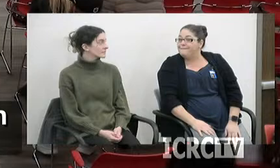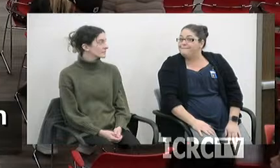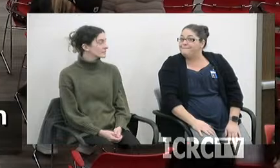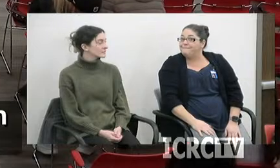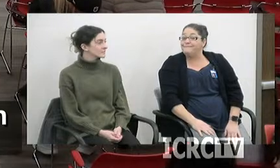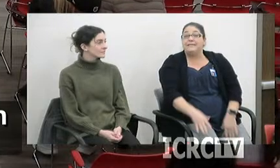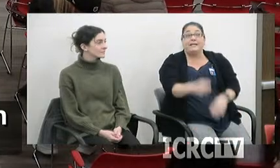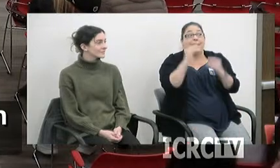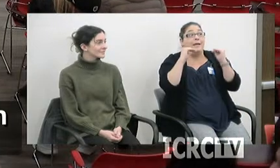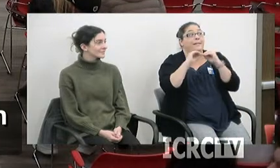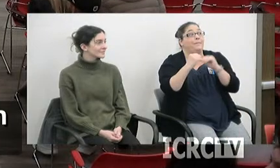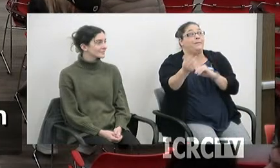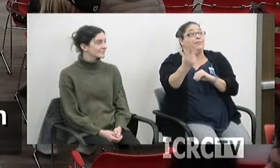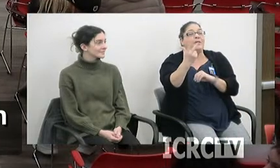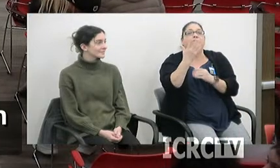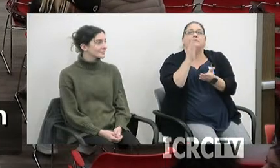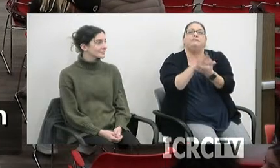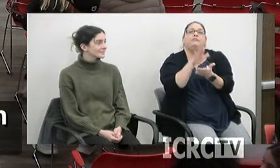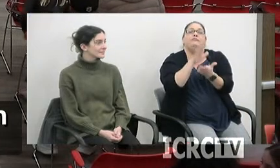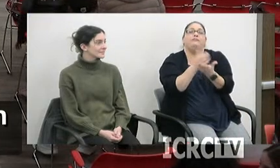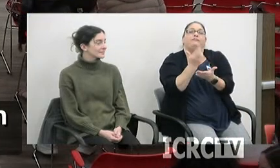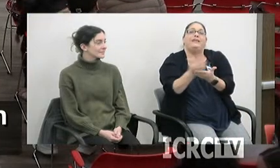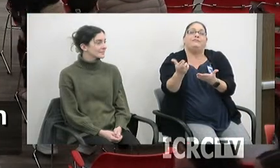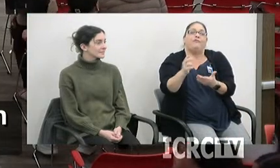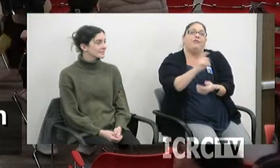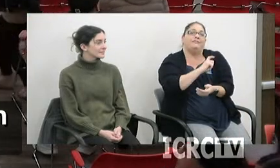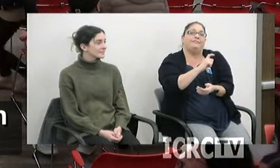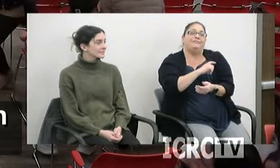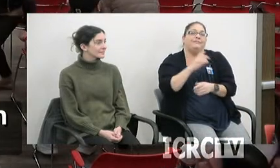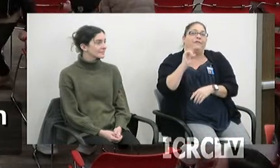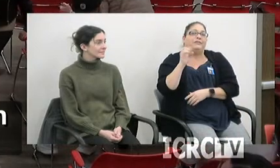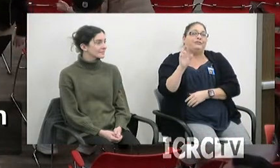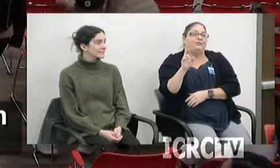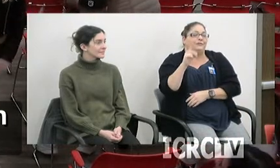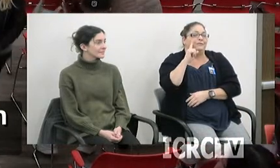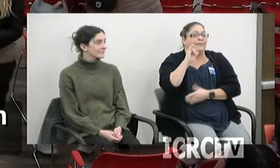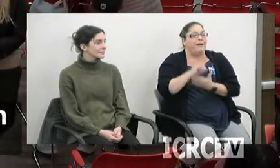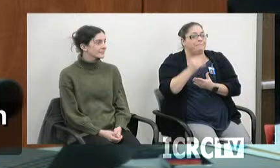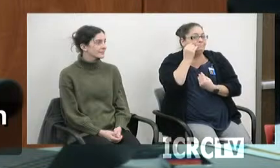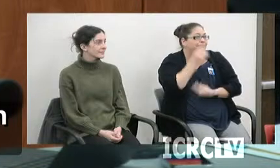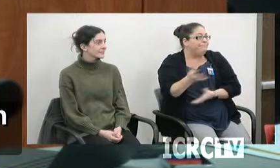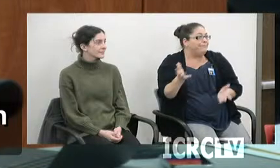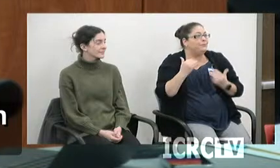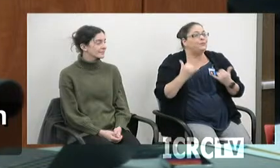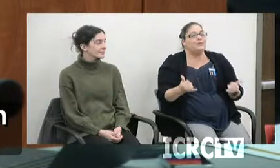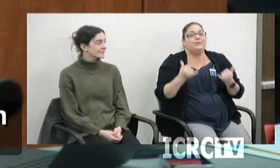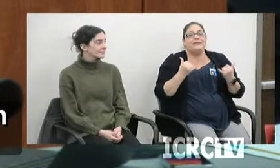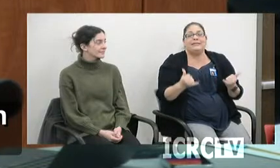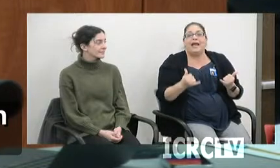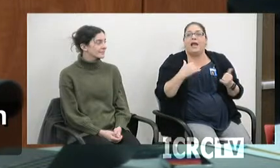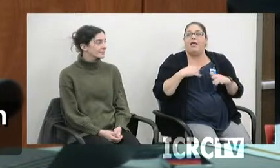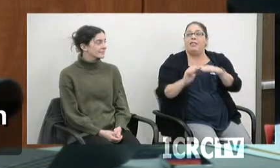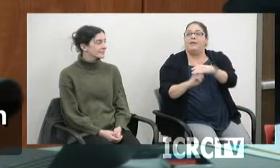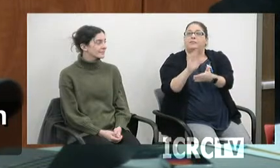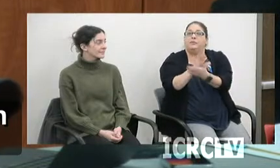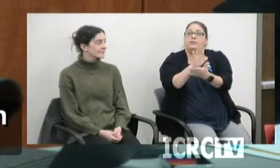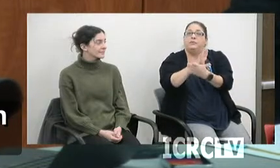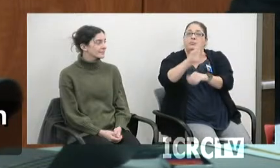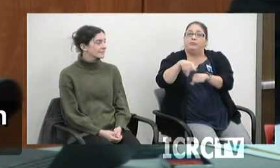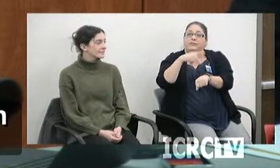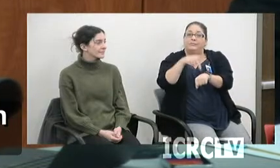Under item 3, school resource officer update. I just wanted to update the board. Today, our elementary